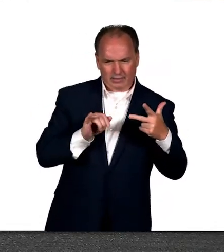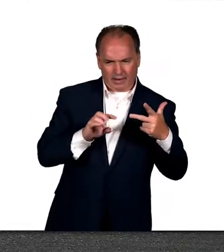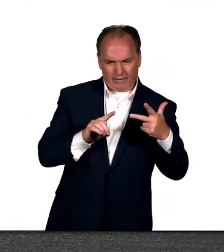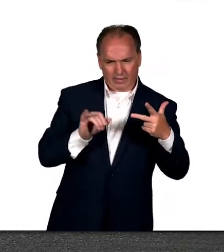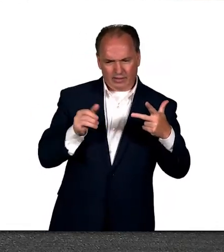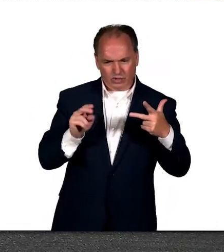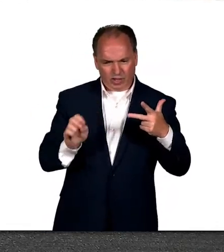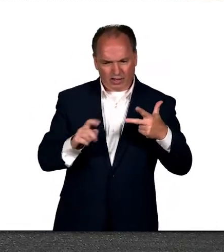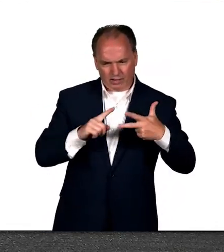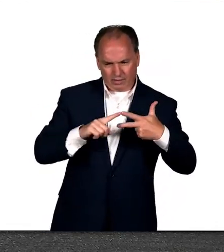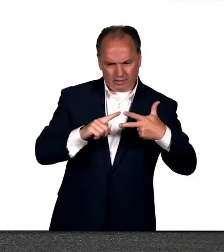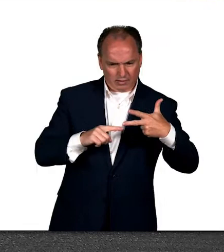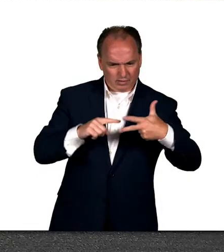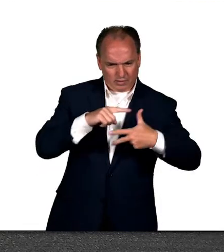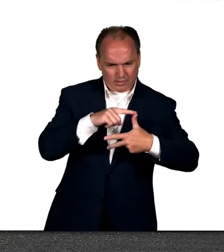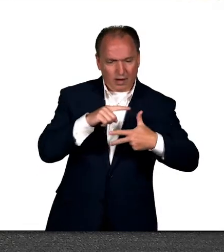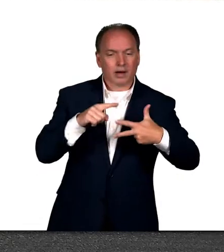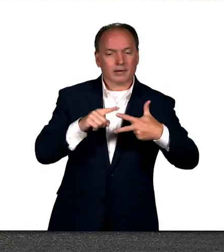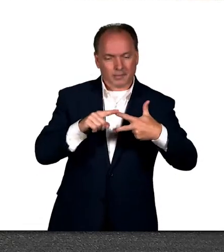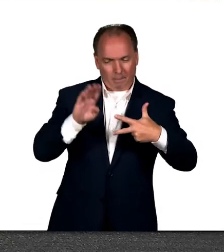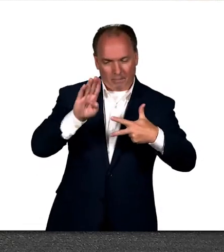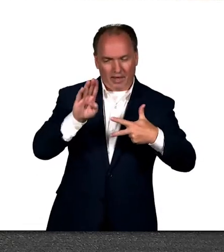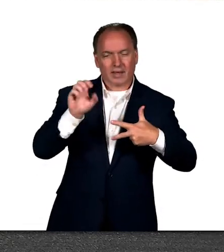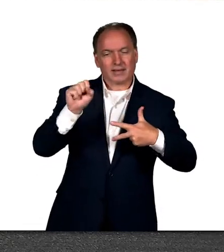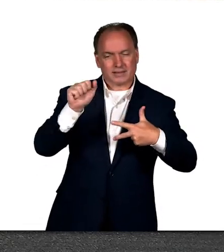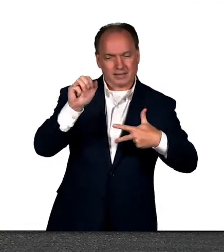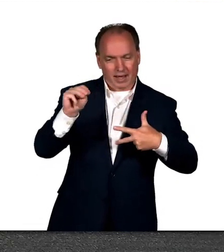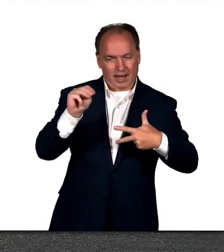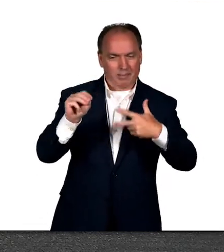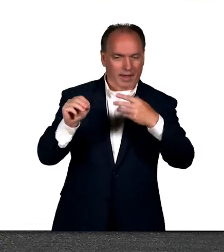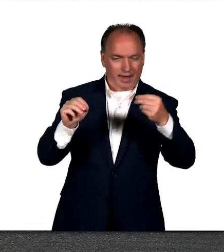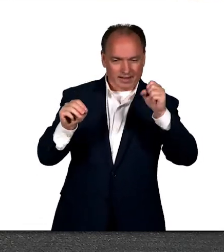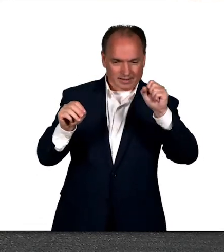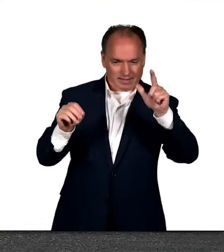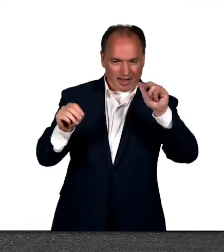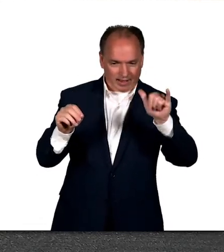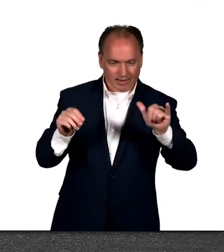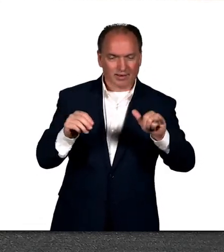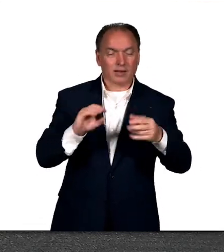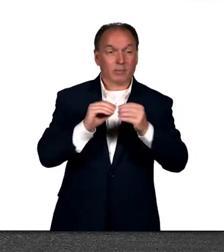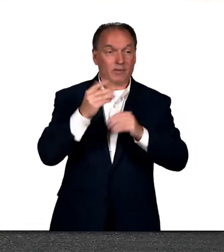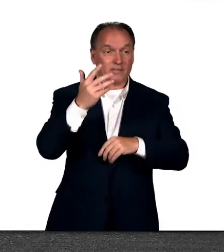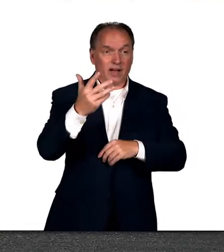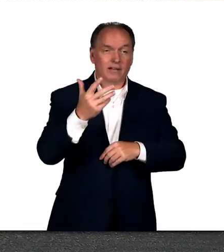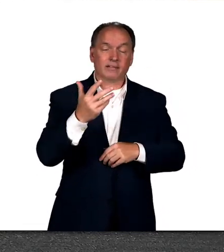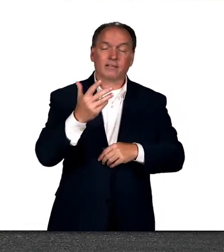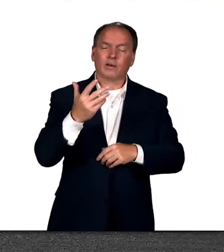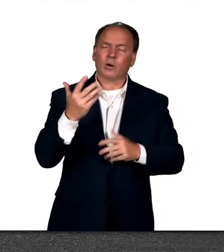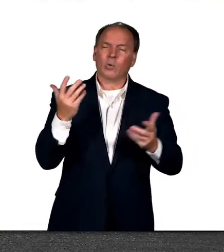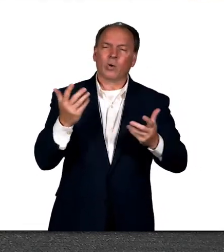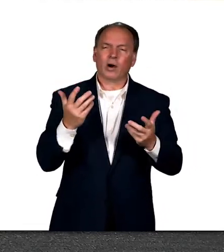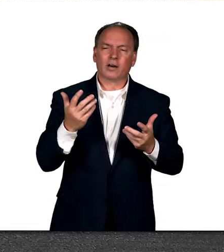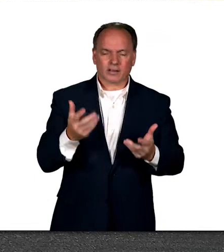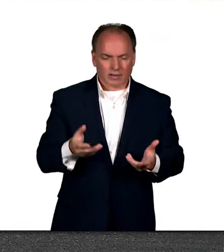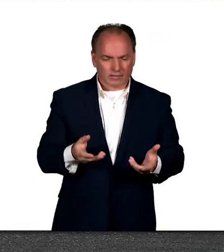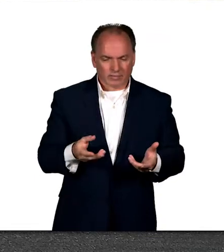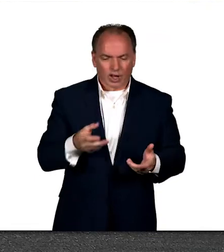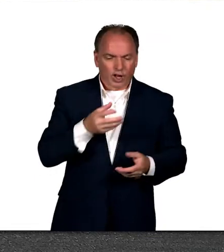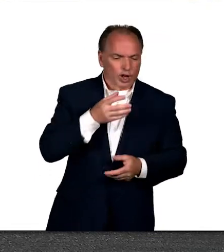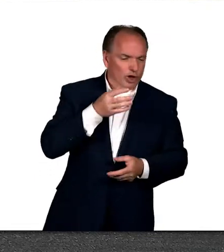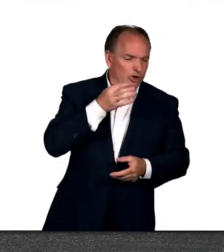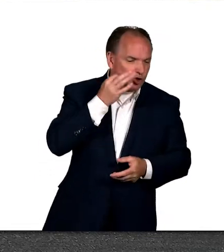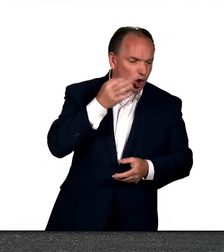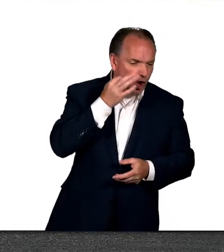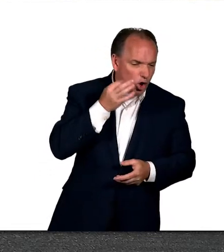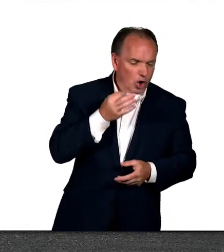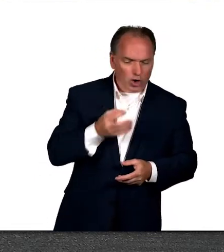Jane. Yes, it's B, Sam and Sally. Number 5, what are the pets' names in the